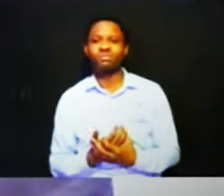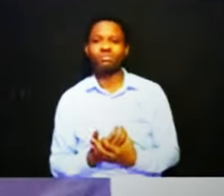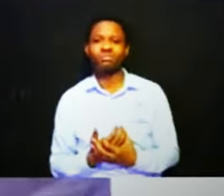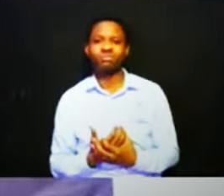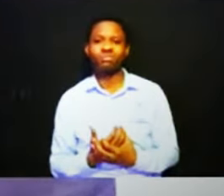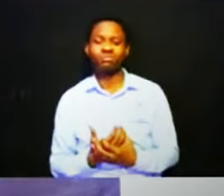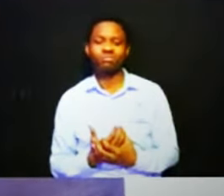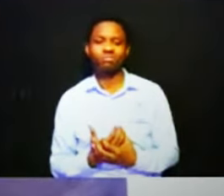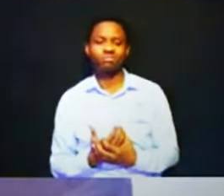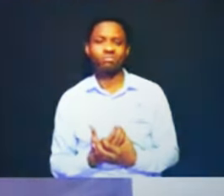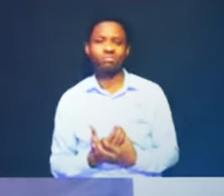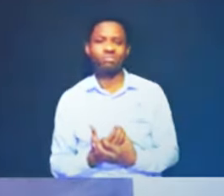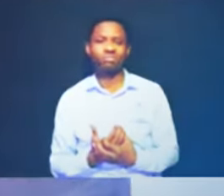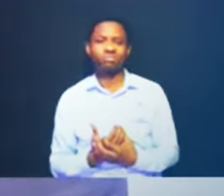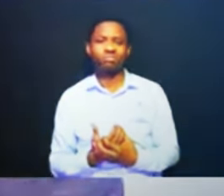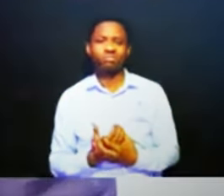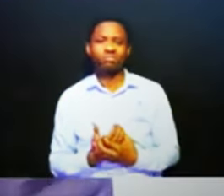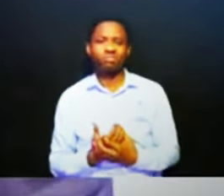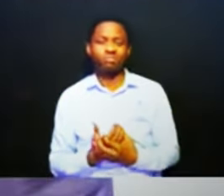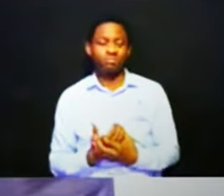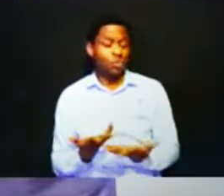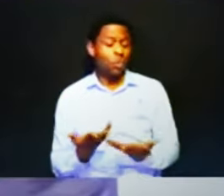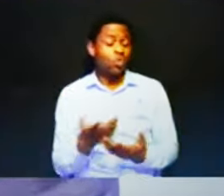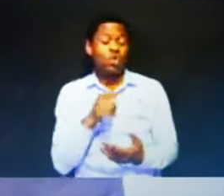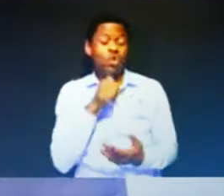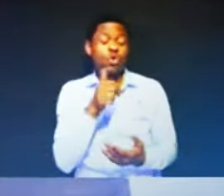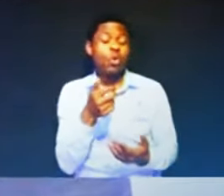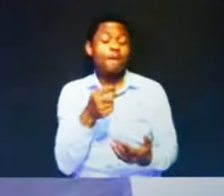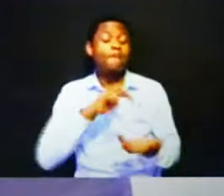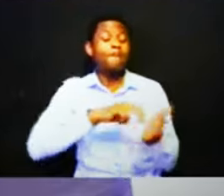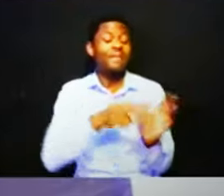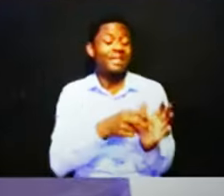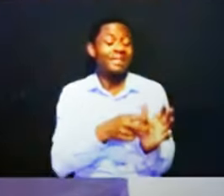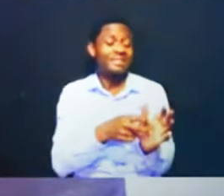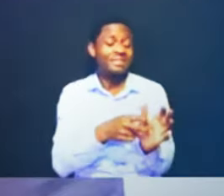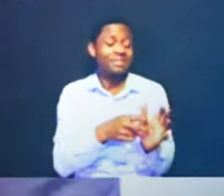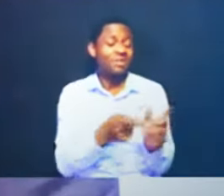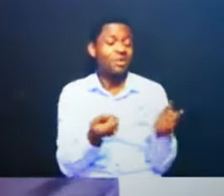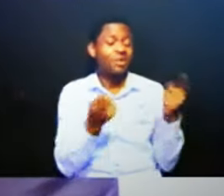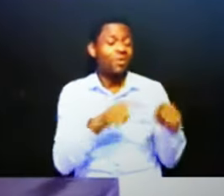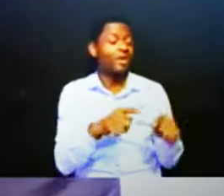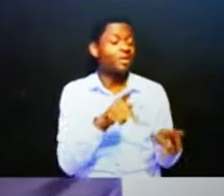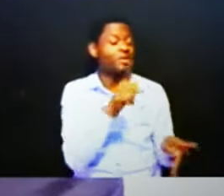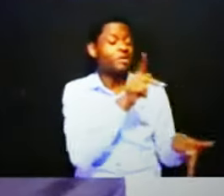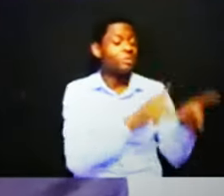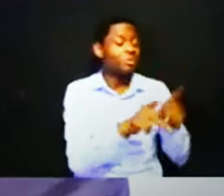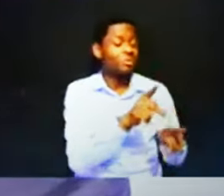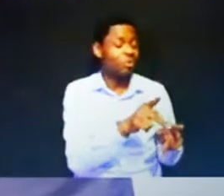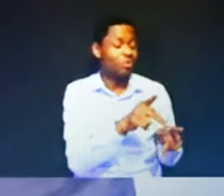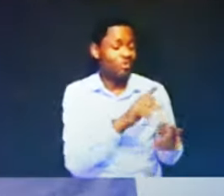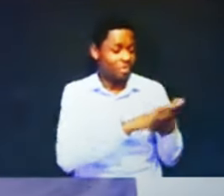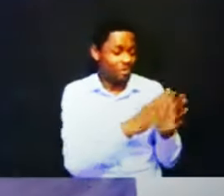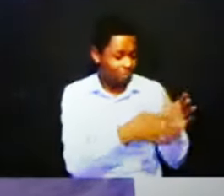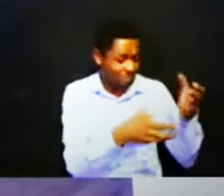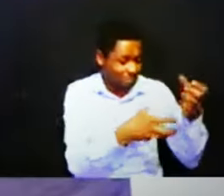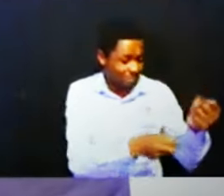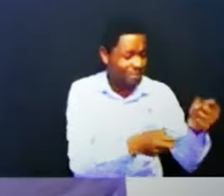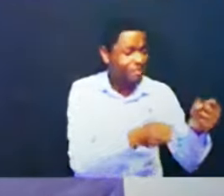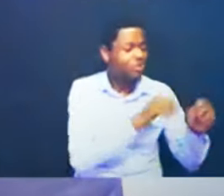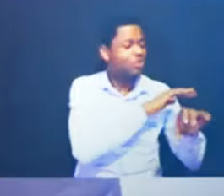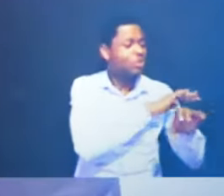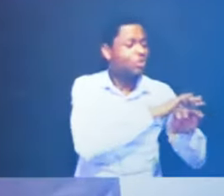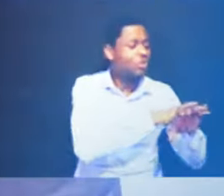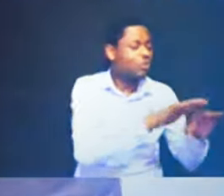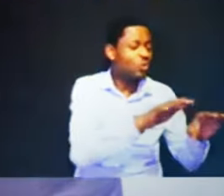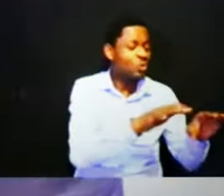I'm not suggesting that when somebody confines in you, just throw it to the gallery. But I'm talking about the one who thinks he